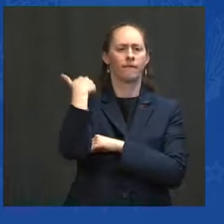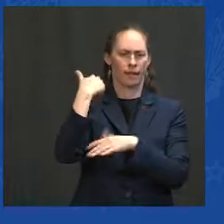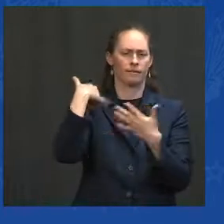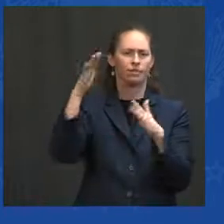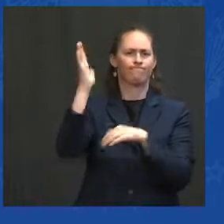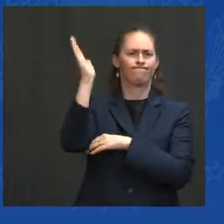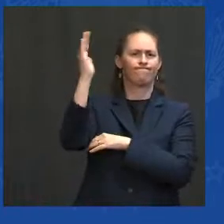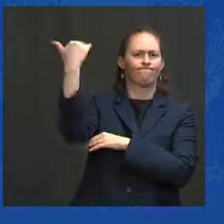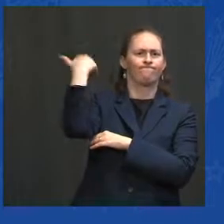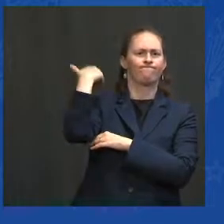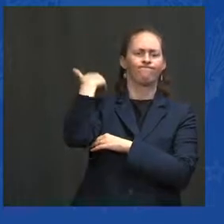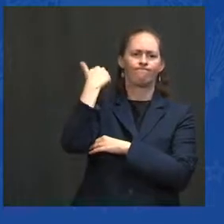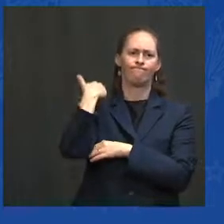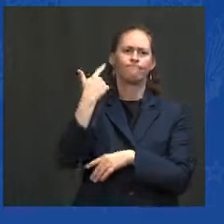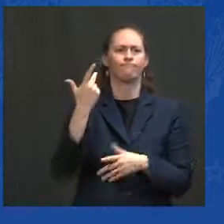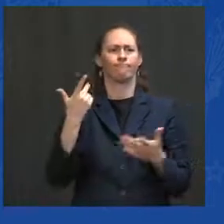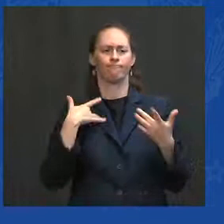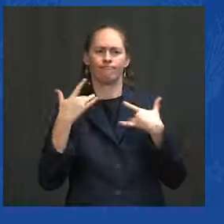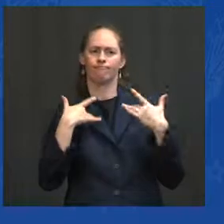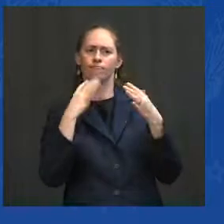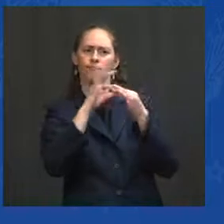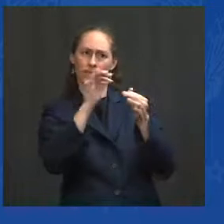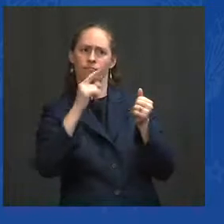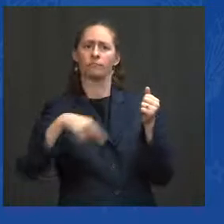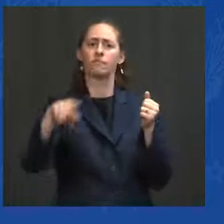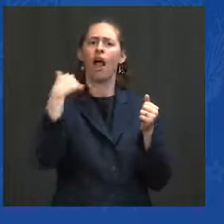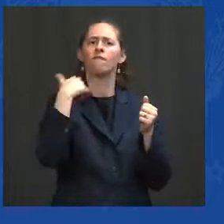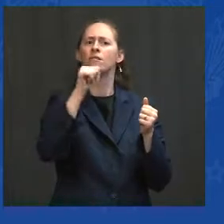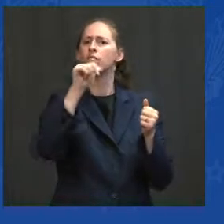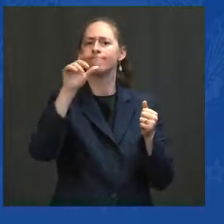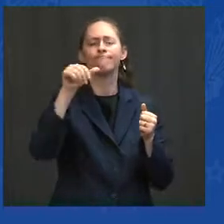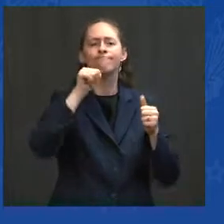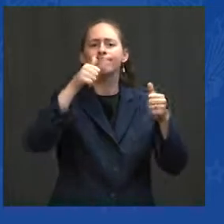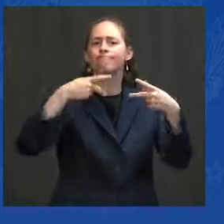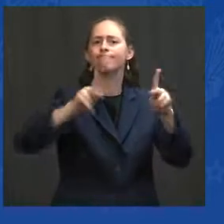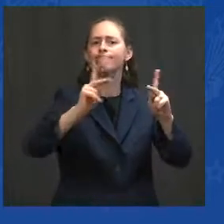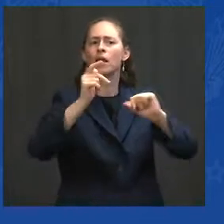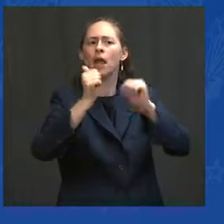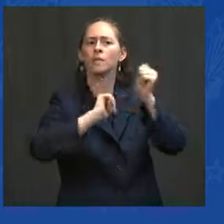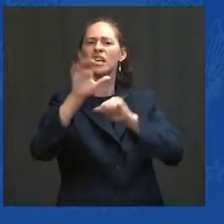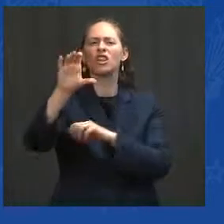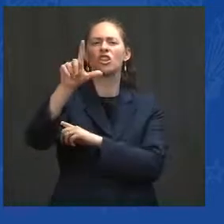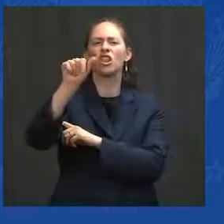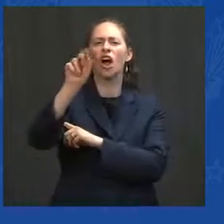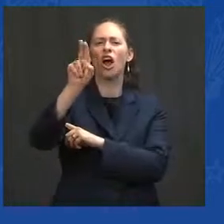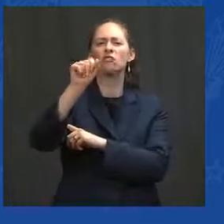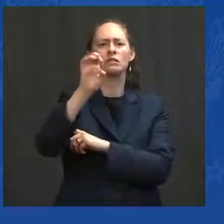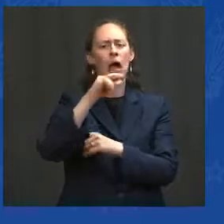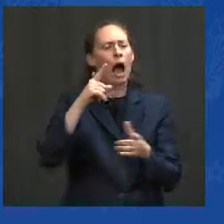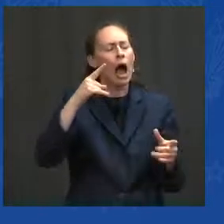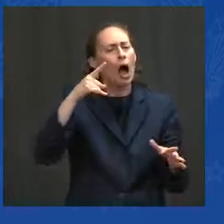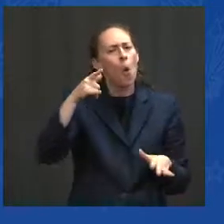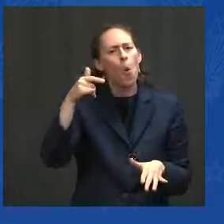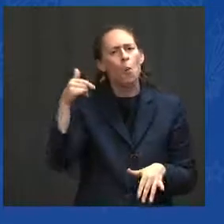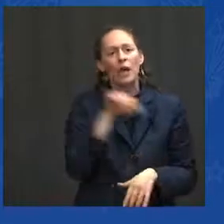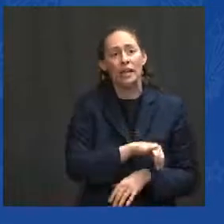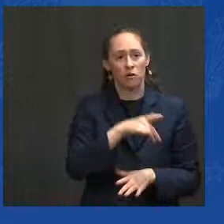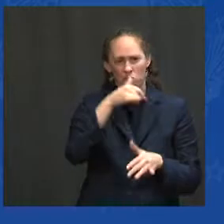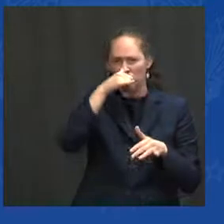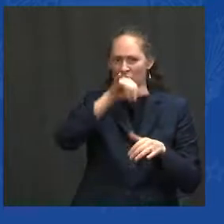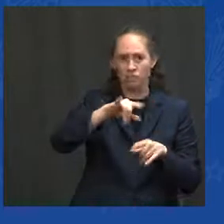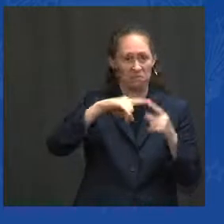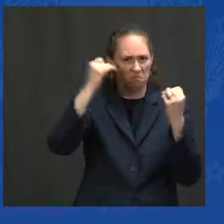the non-compete clauses that were just, I found to be absolutely ridiculous, but how prevalent they were throughout